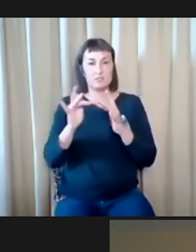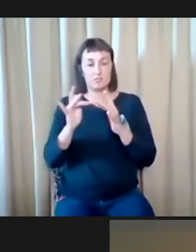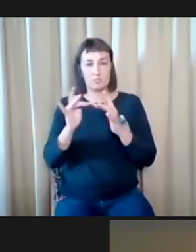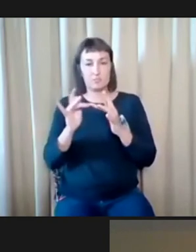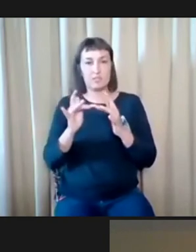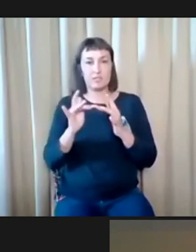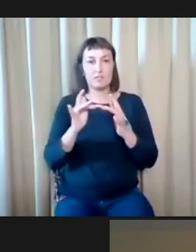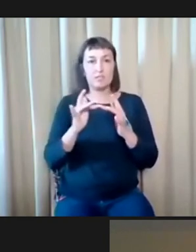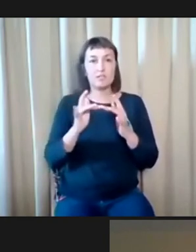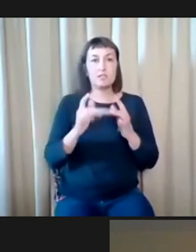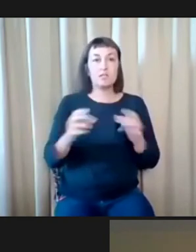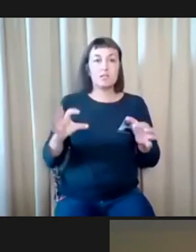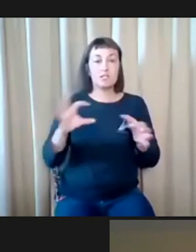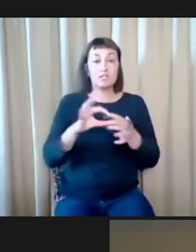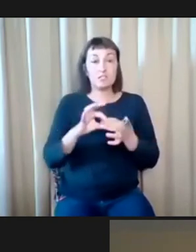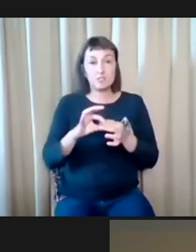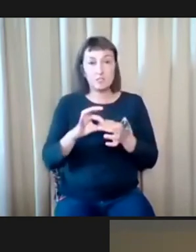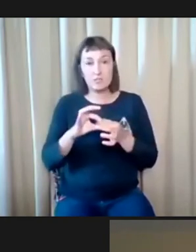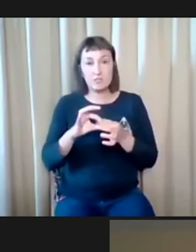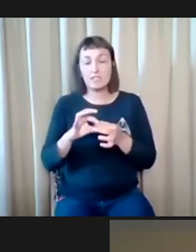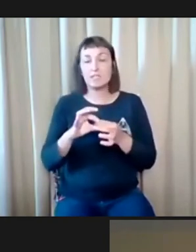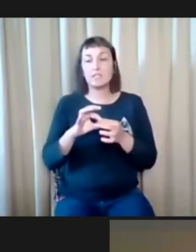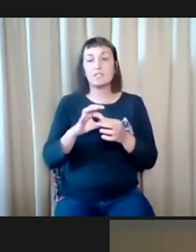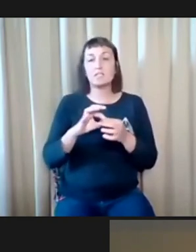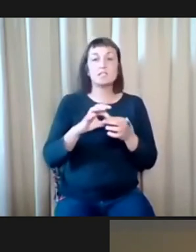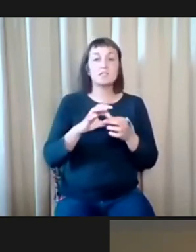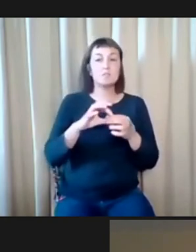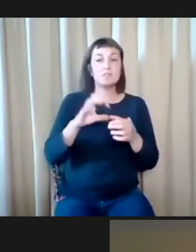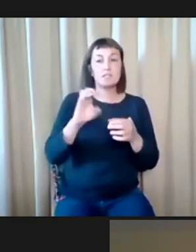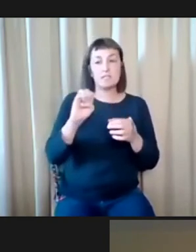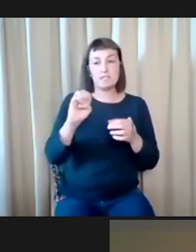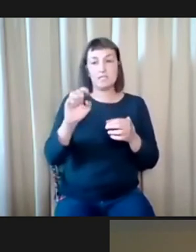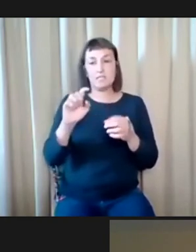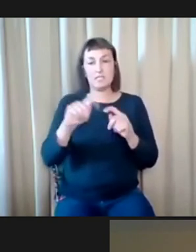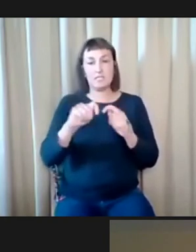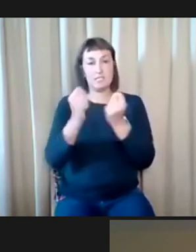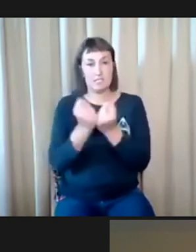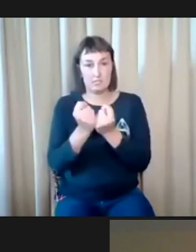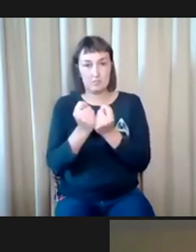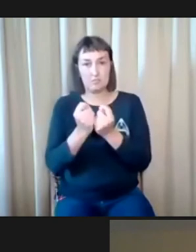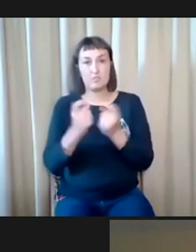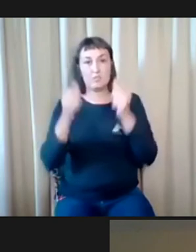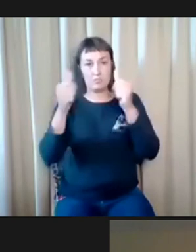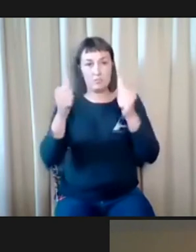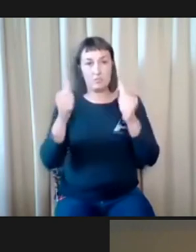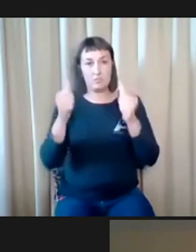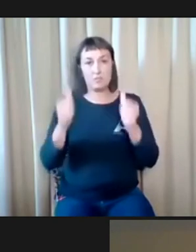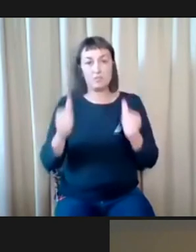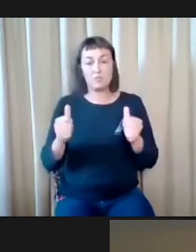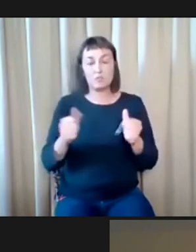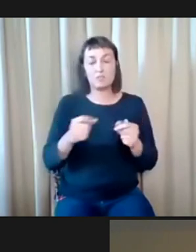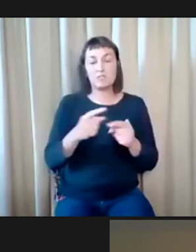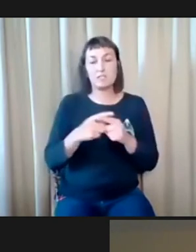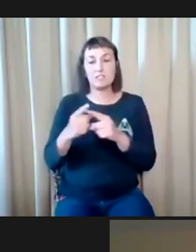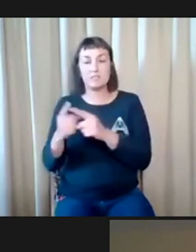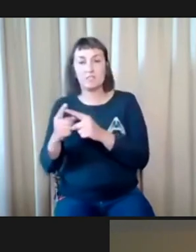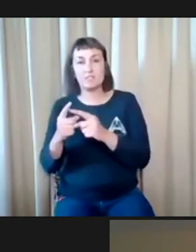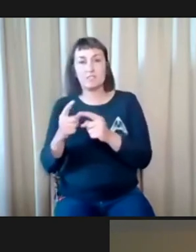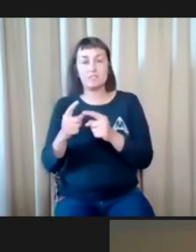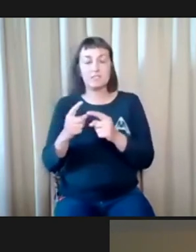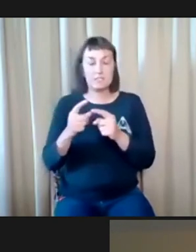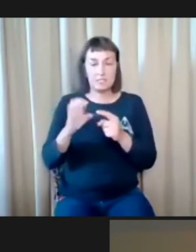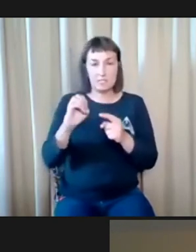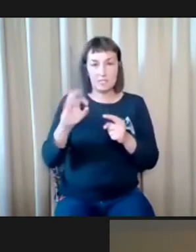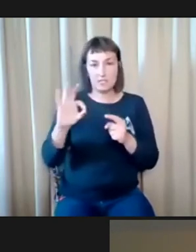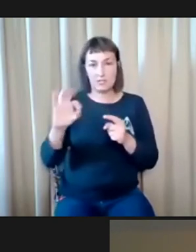all of our action alert e-teams, and we'll keep you posted about different state efforts and lots of ways to get involved.